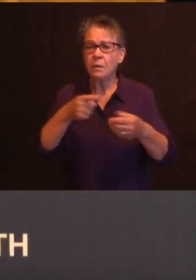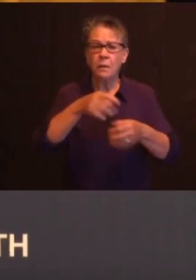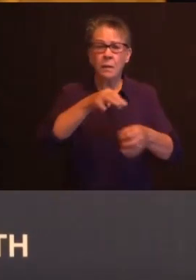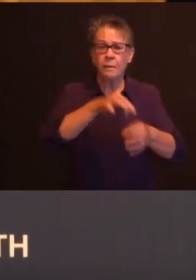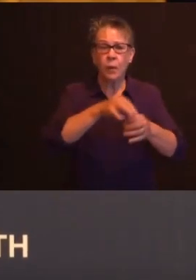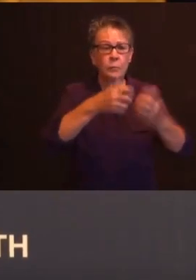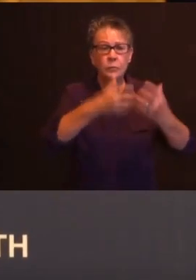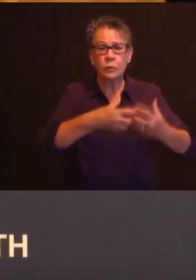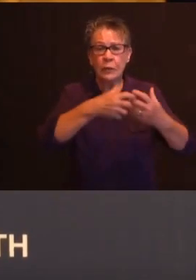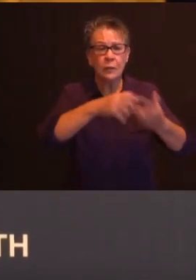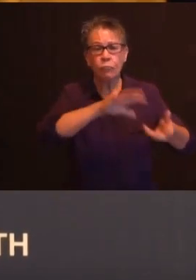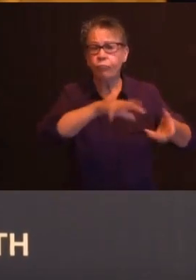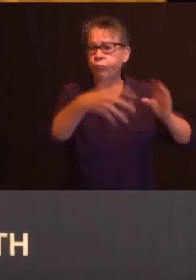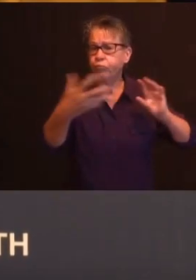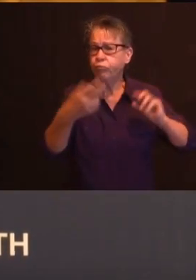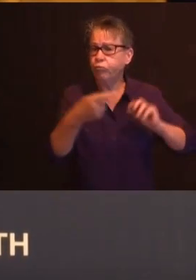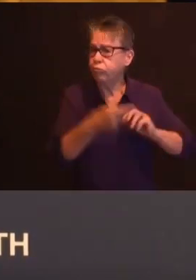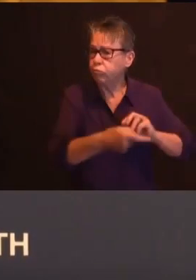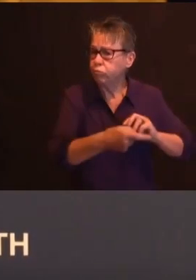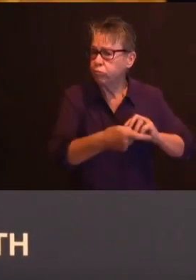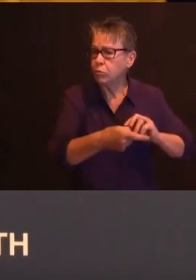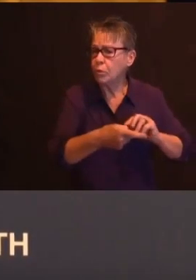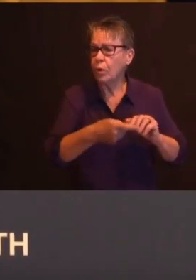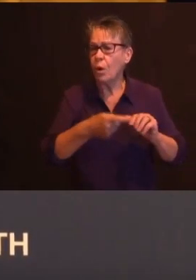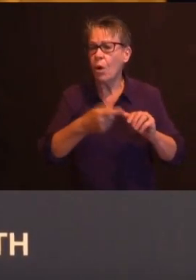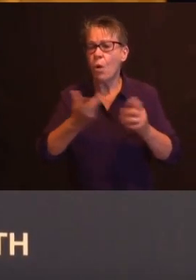mail piece of this.